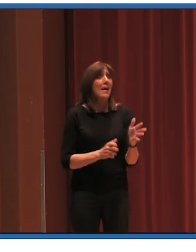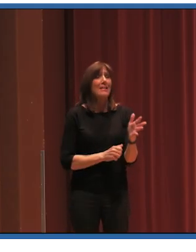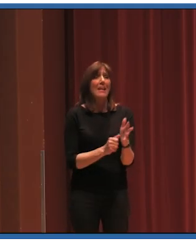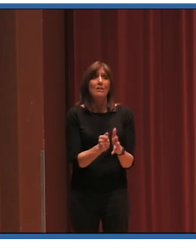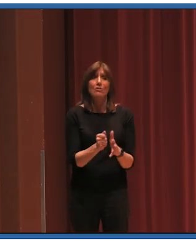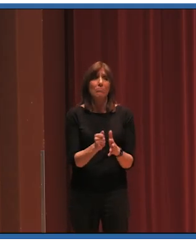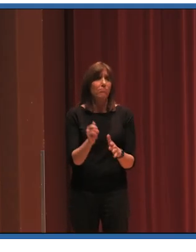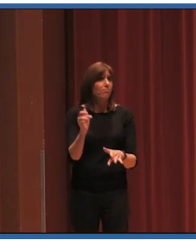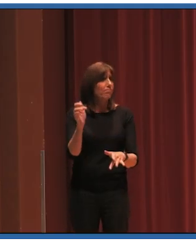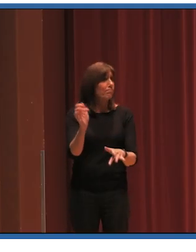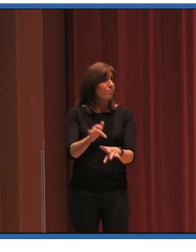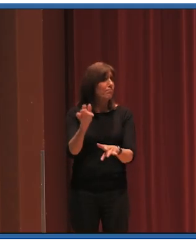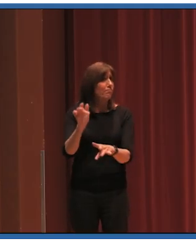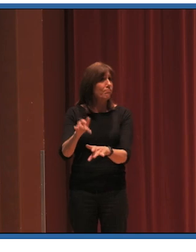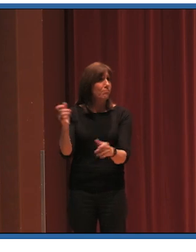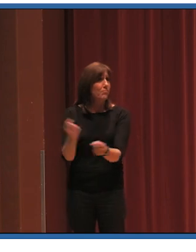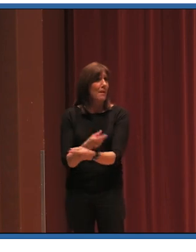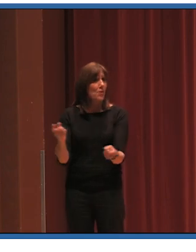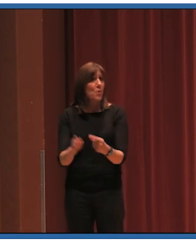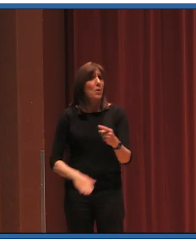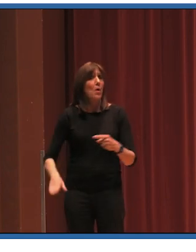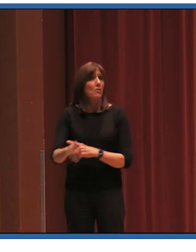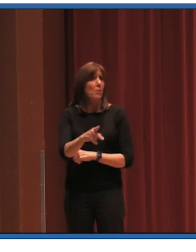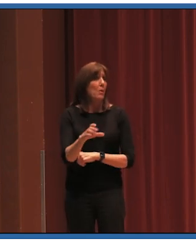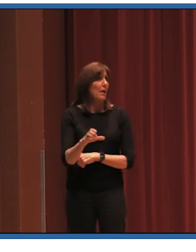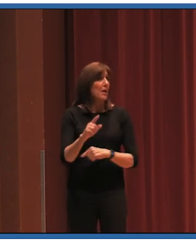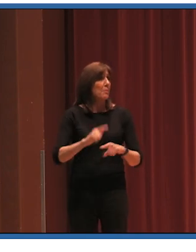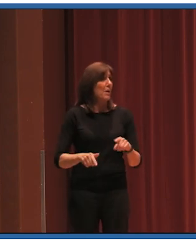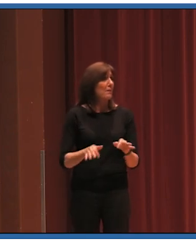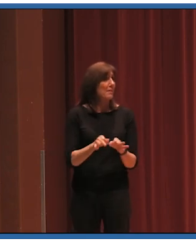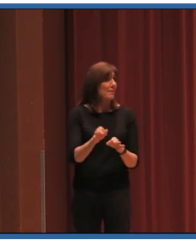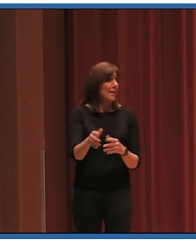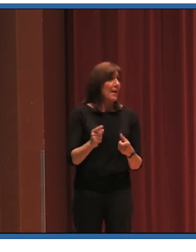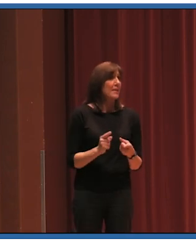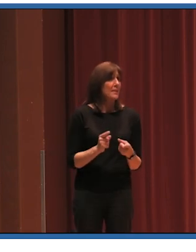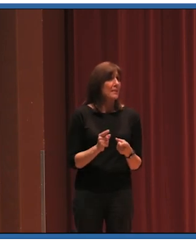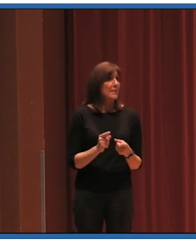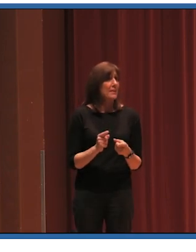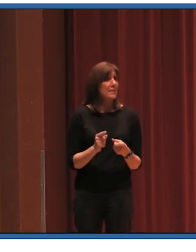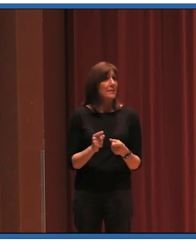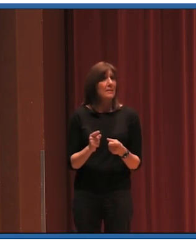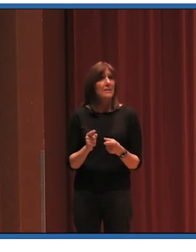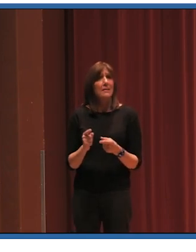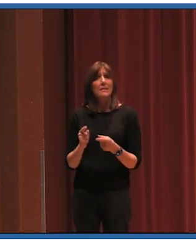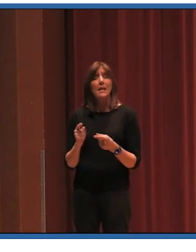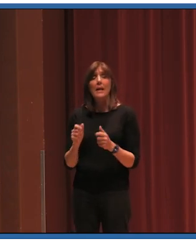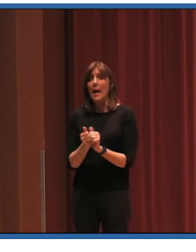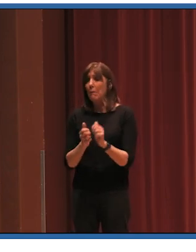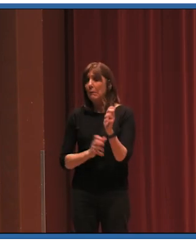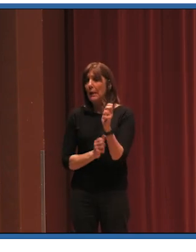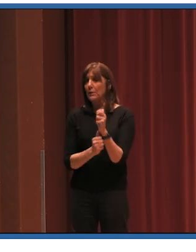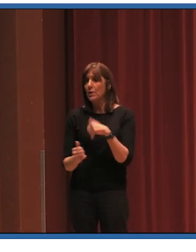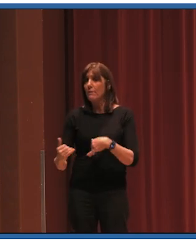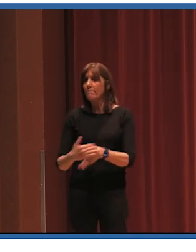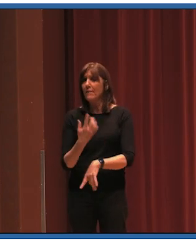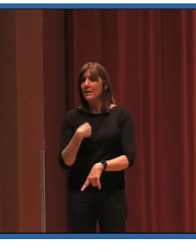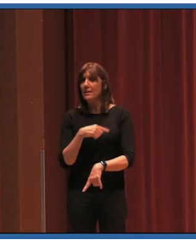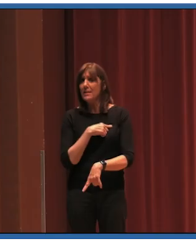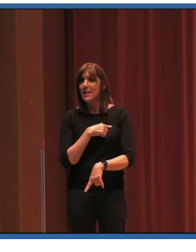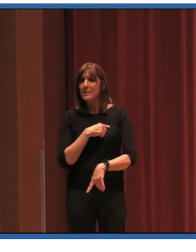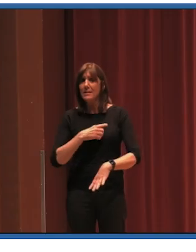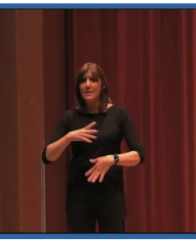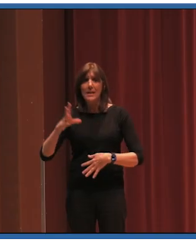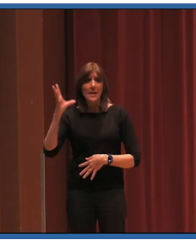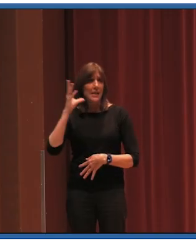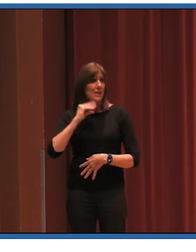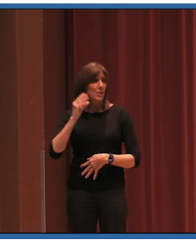County. But we also know that those delays in screening and the extent to which cancer affects us isn't experienced